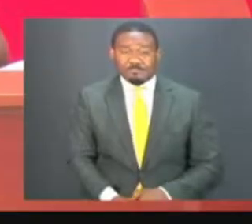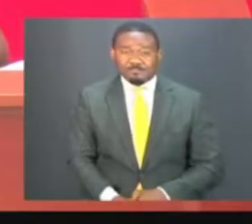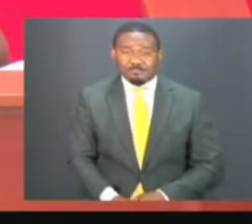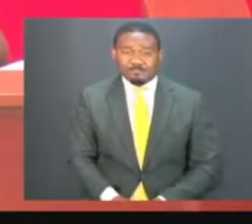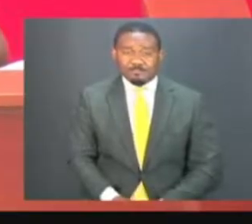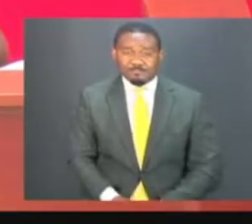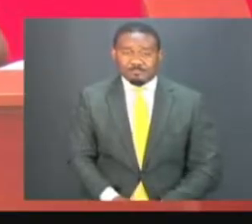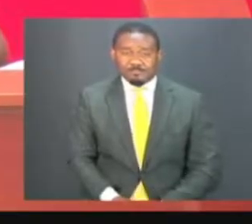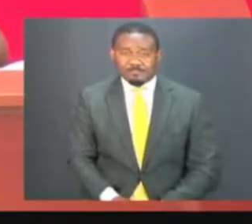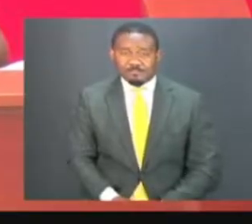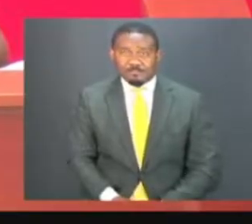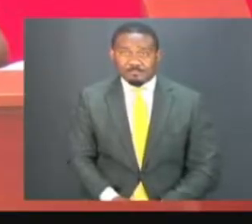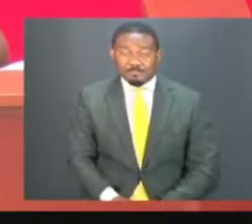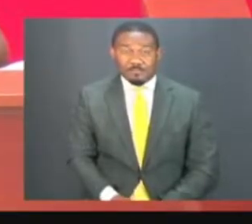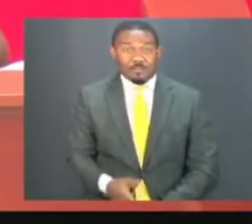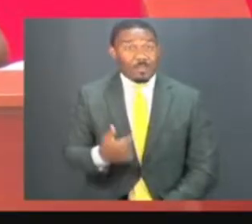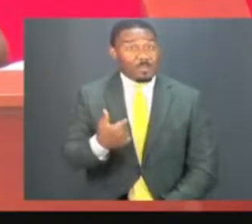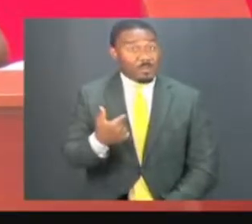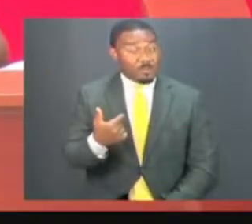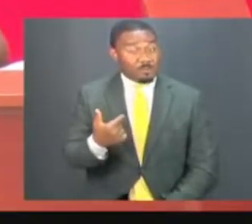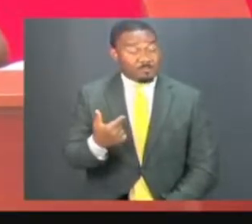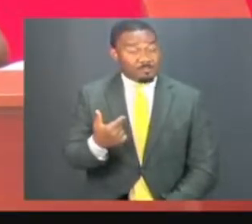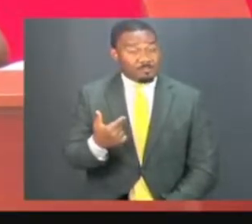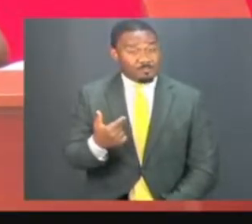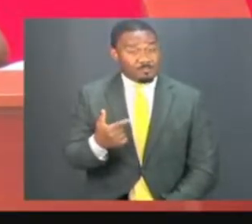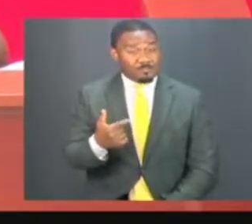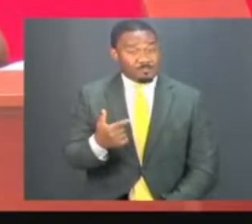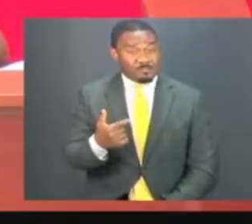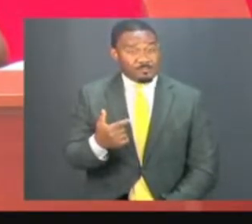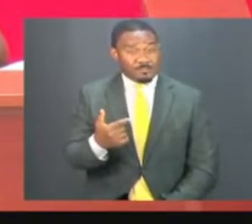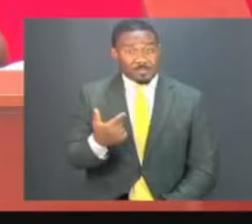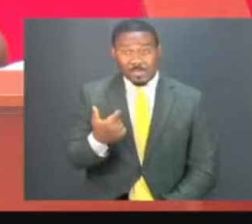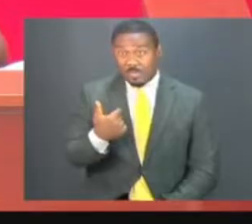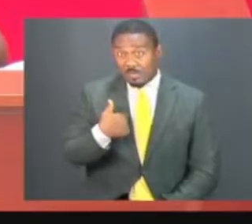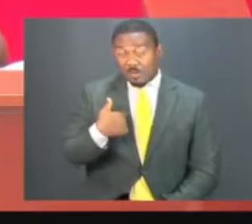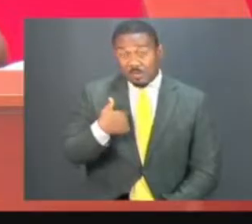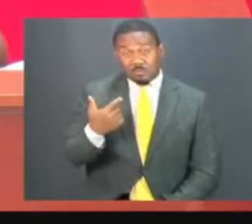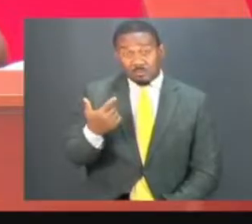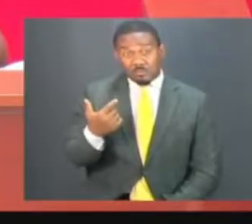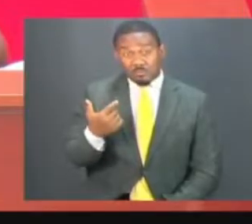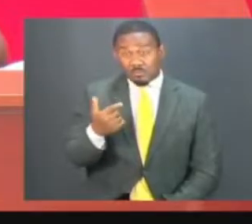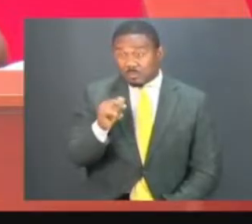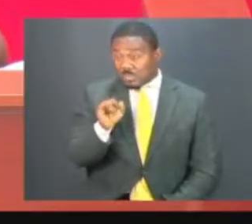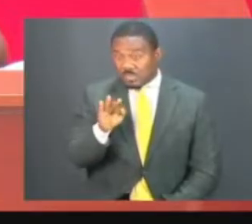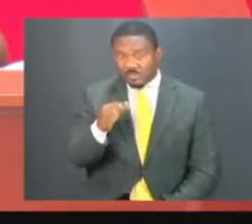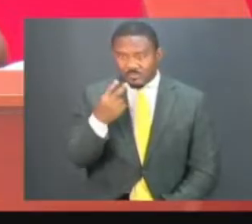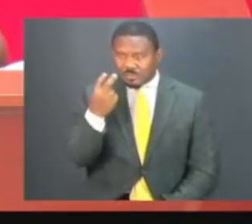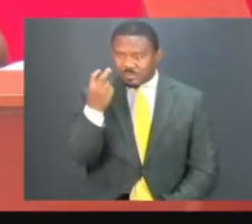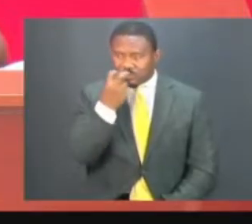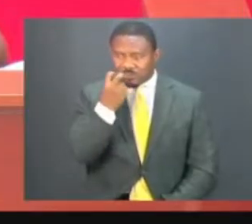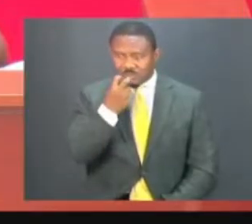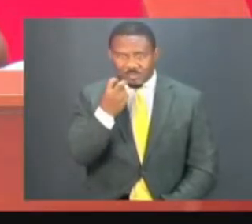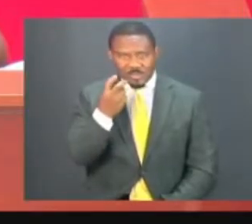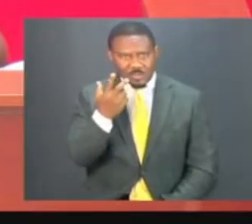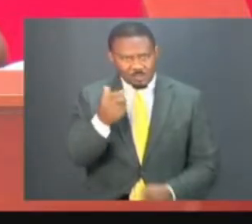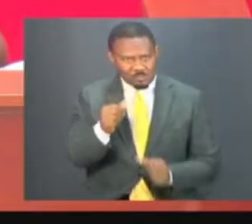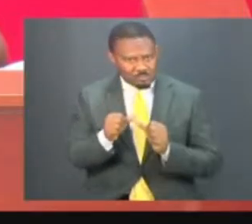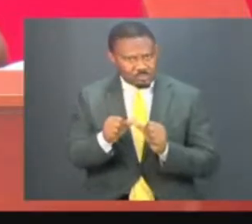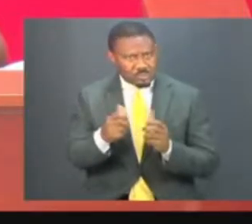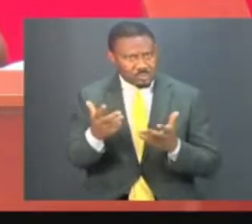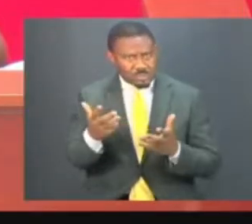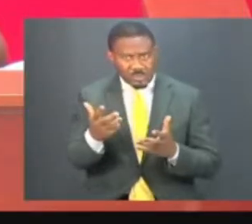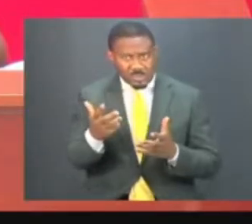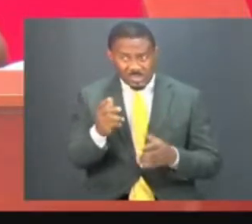conclude? my attention. Can I conclude? Speaker, When can I the conclude? speaker is speaking, all other persons